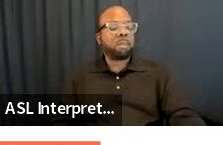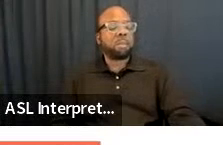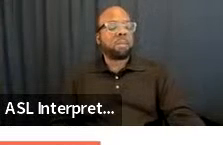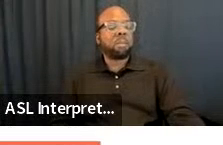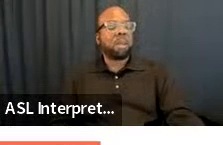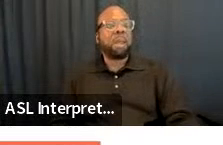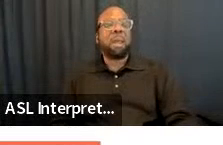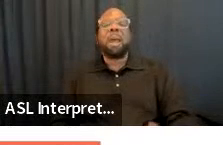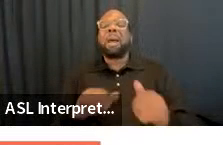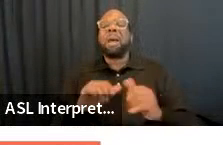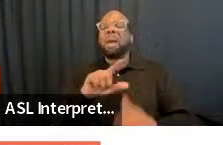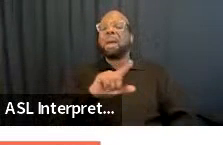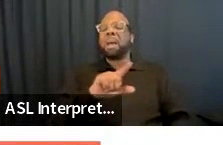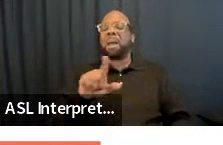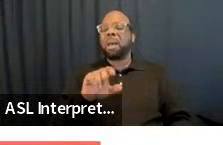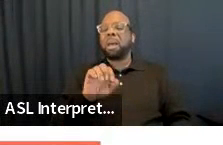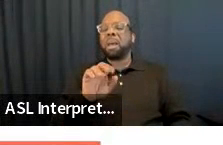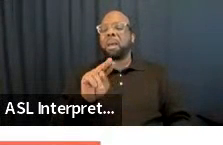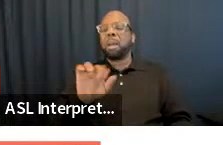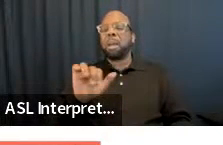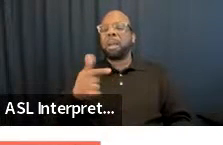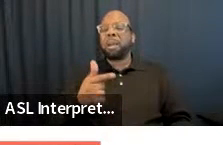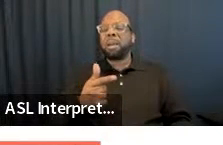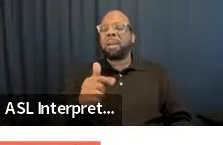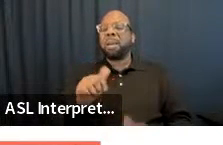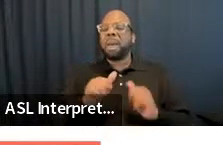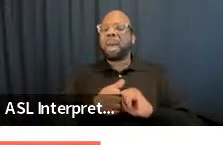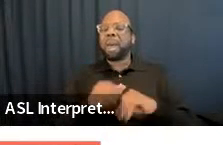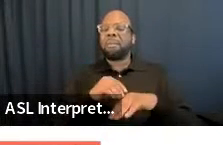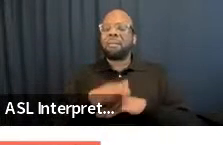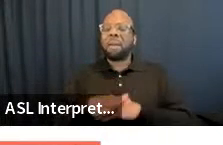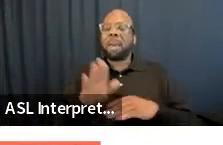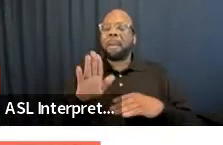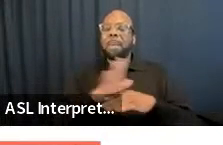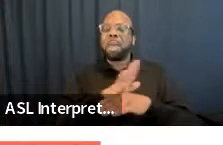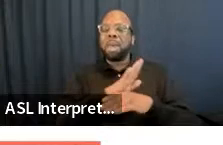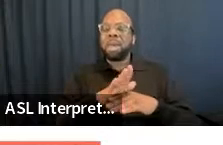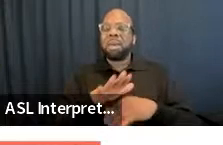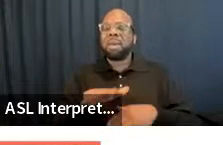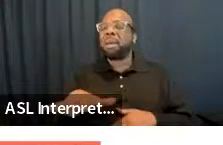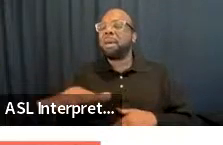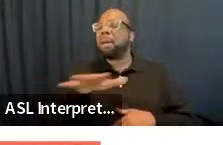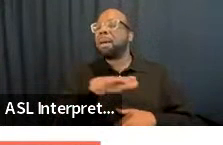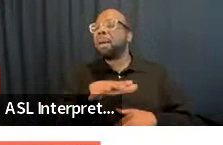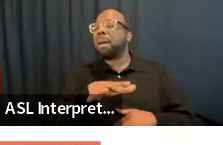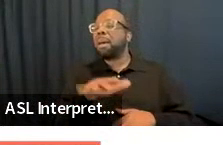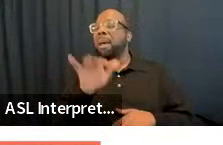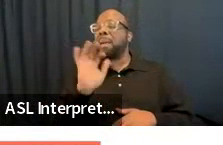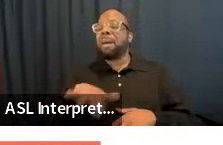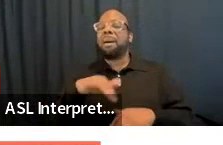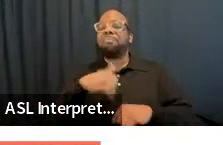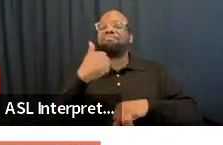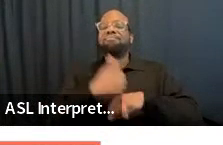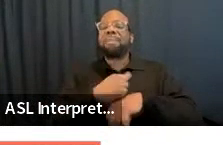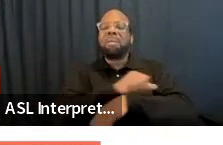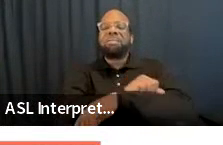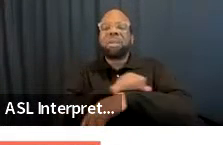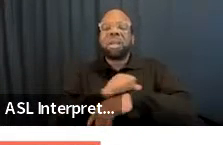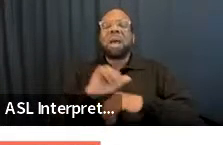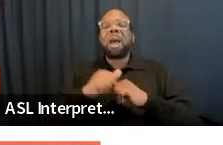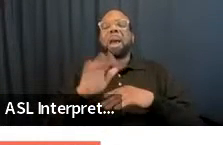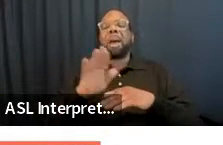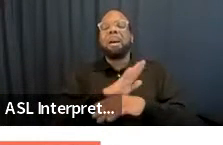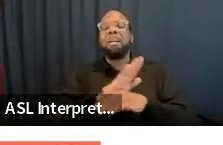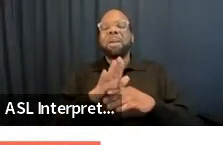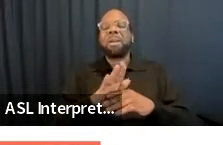So how does zoning affect businesses across the city and in our neighborhoods? Zoning is what sets the stage for how businesses can physically